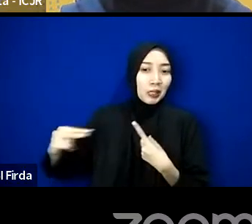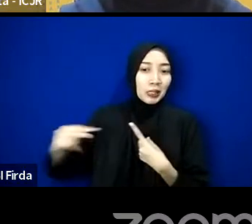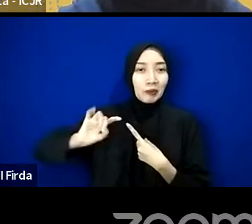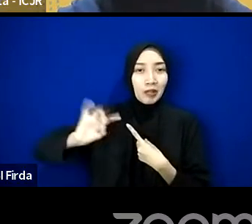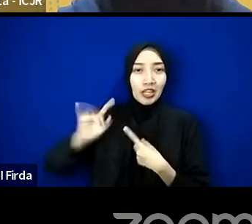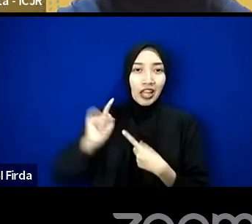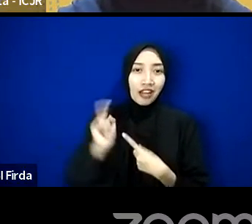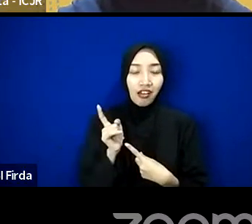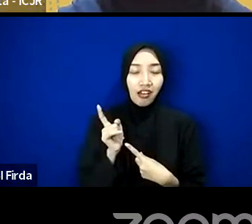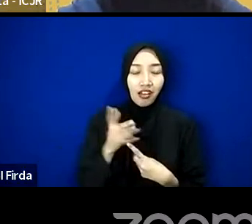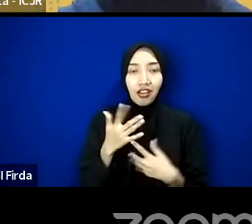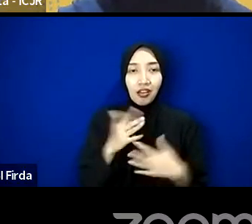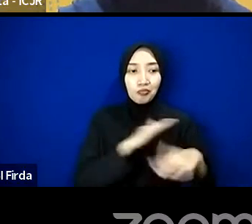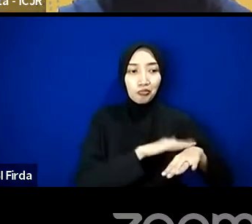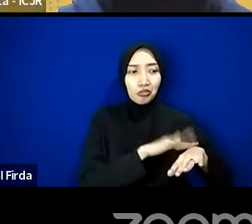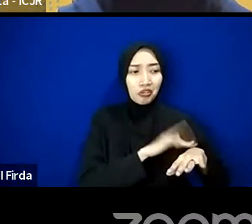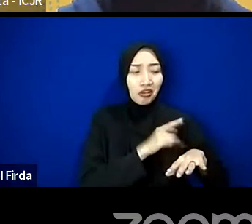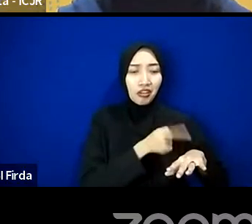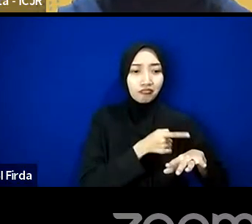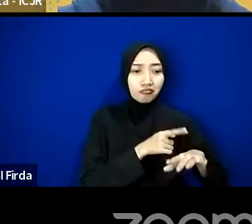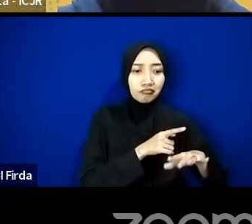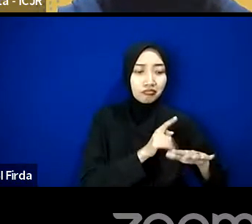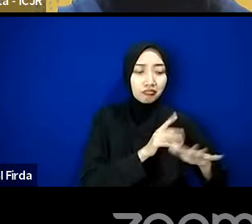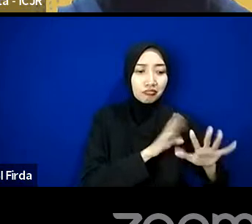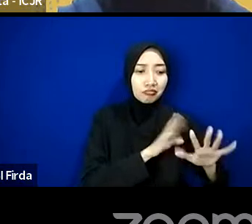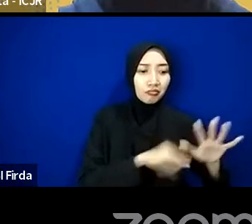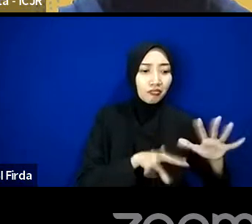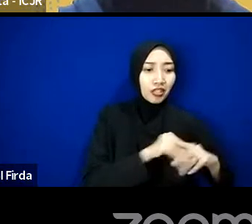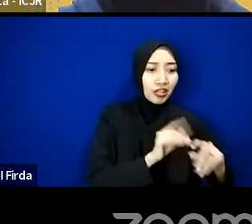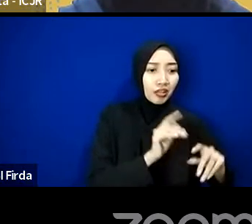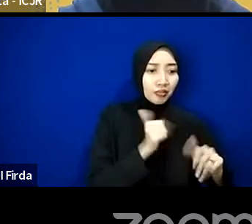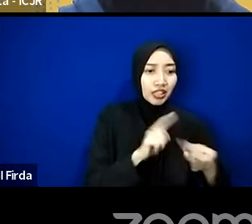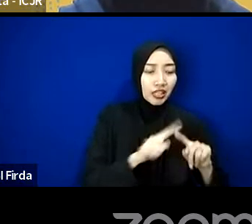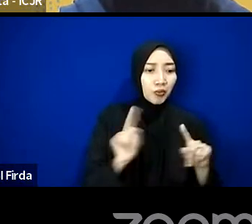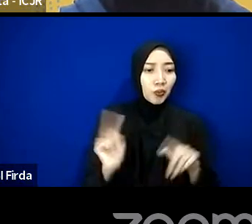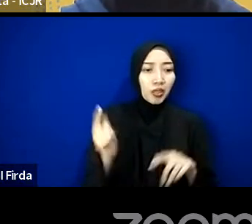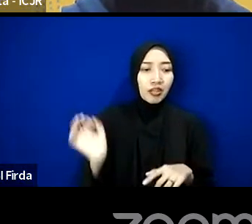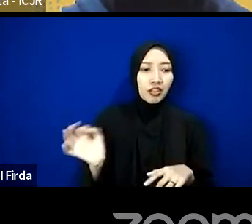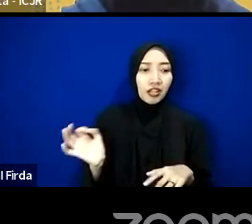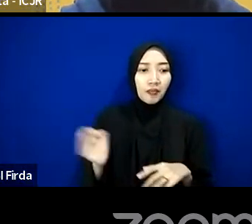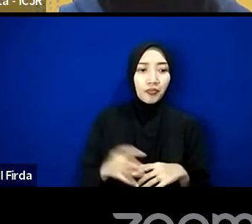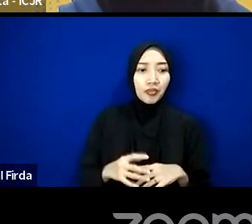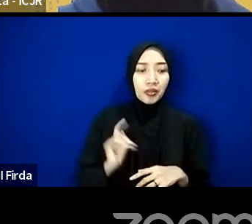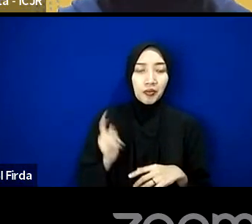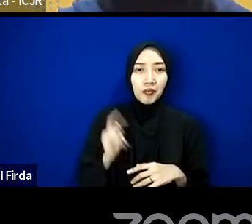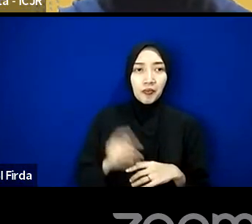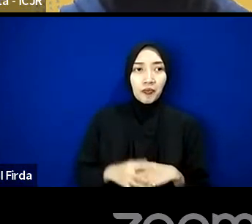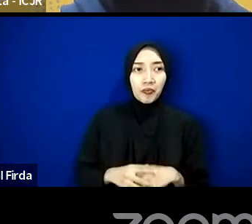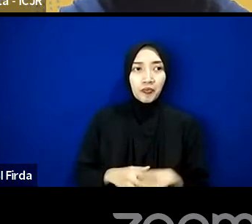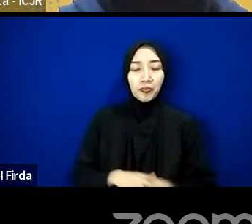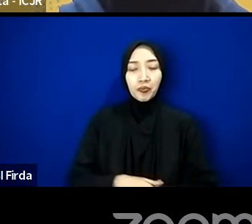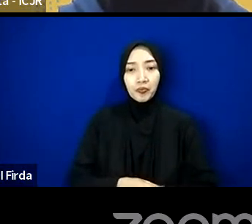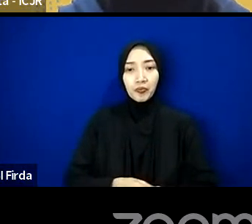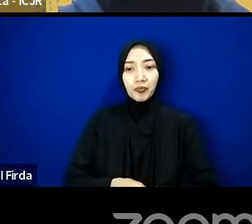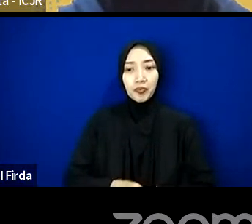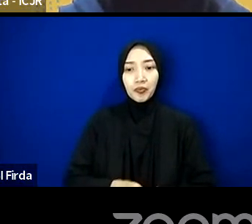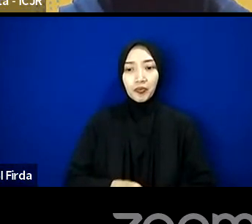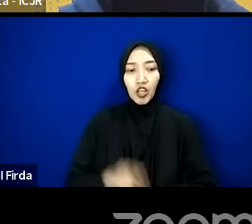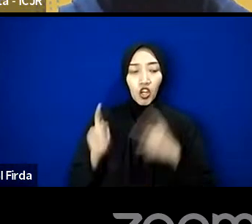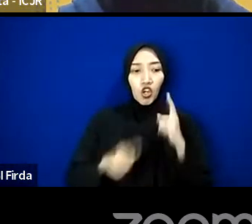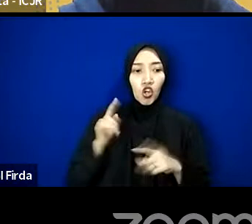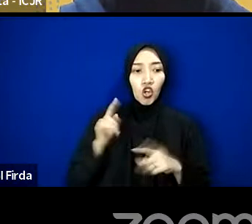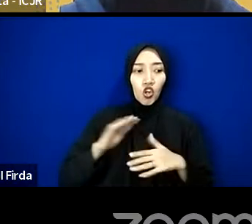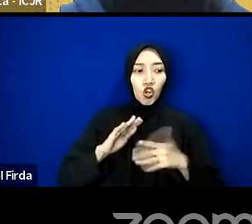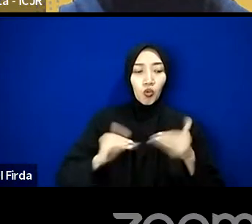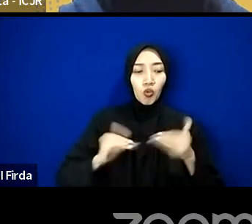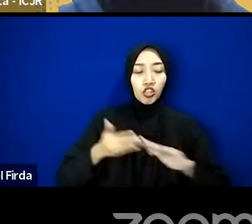because if we put it in, it is because Islamic community have that culture. Actually, in the Islamic